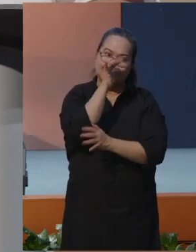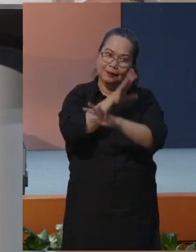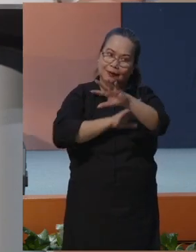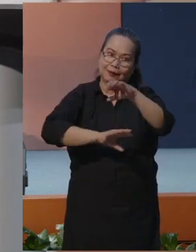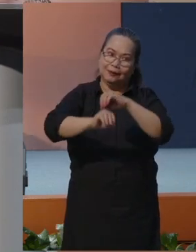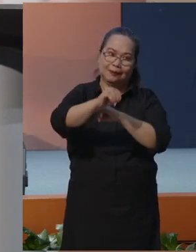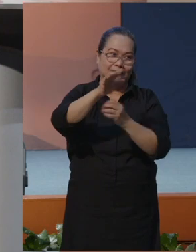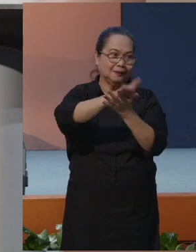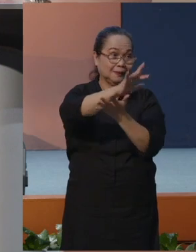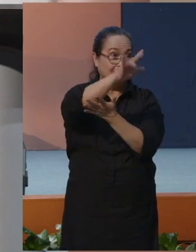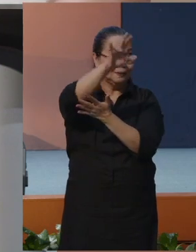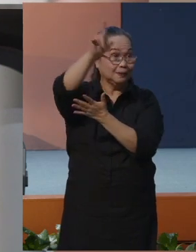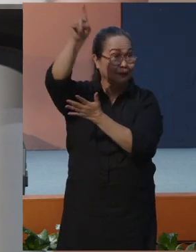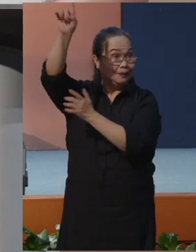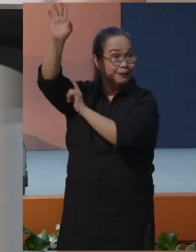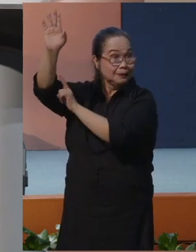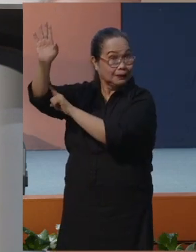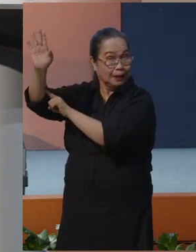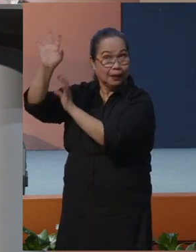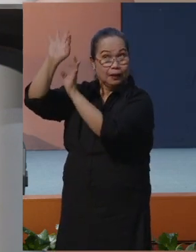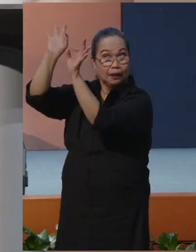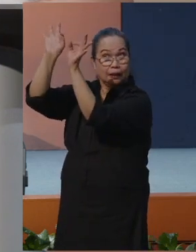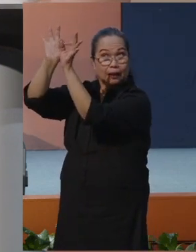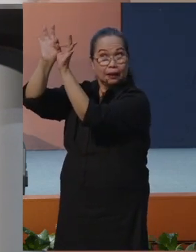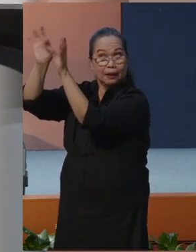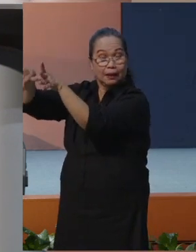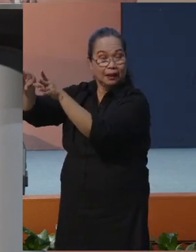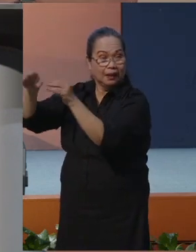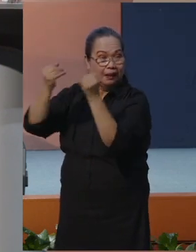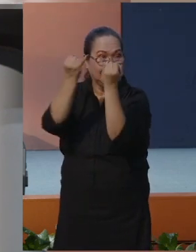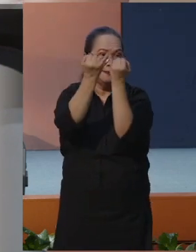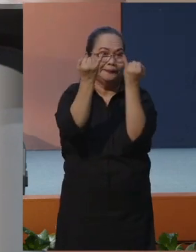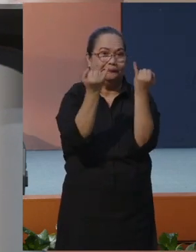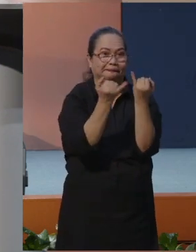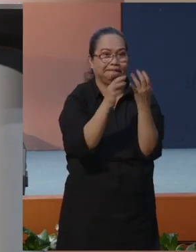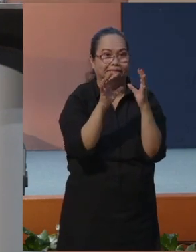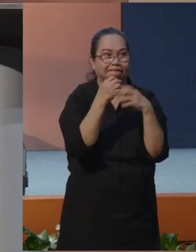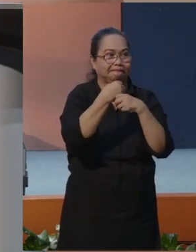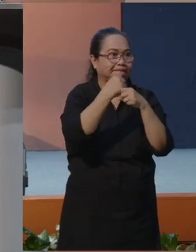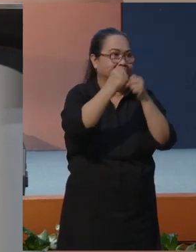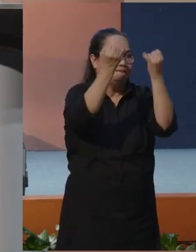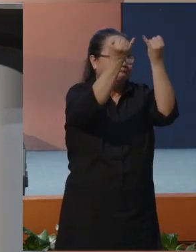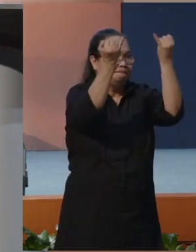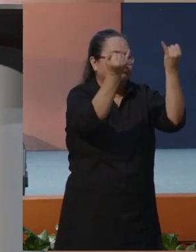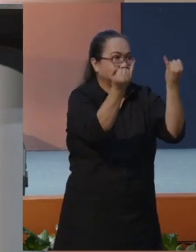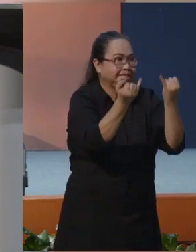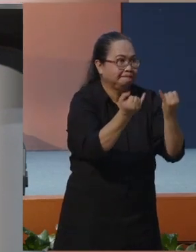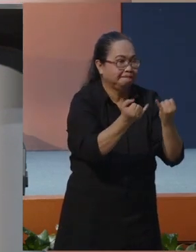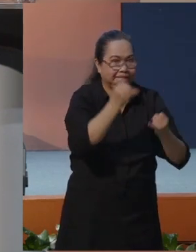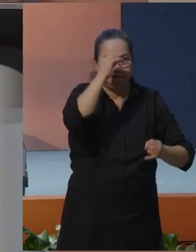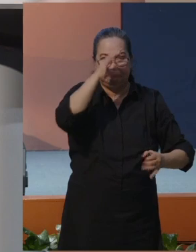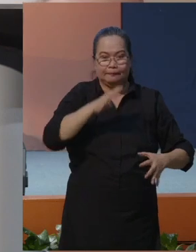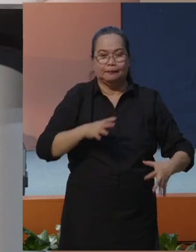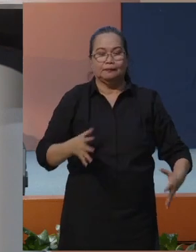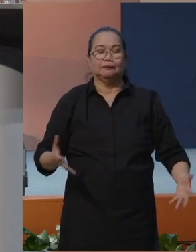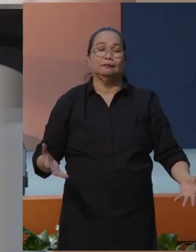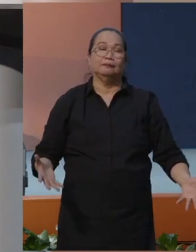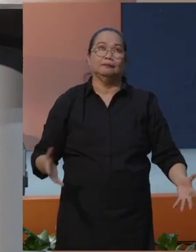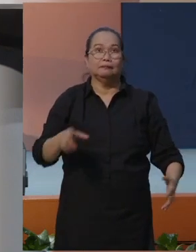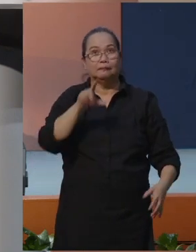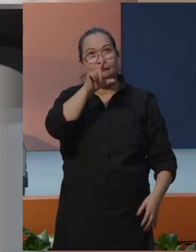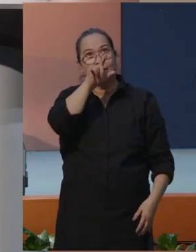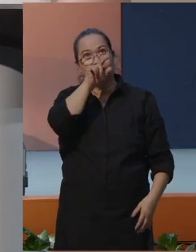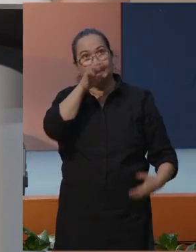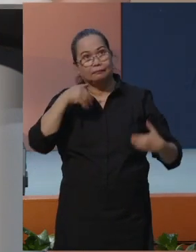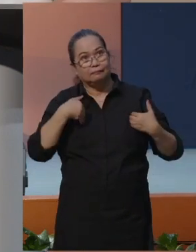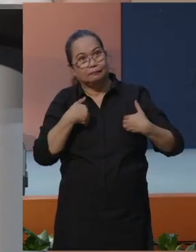the glory of the immortal God for images resembling mortal man and birds and